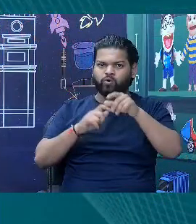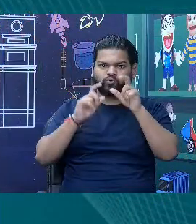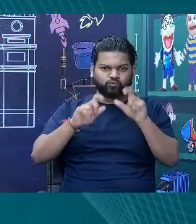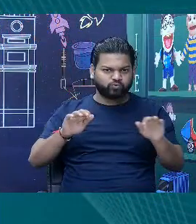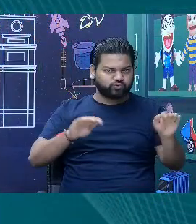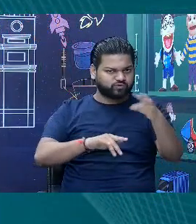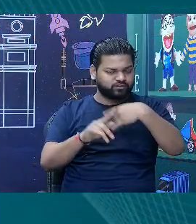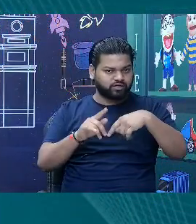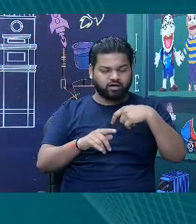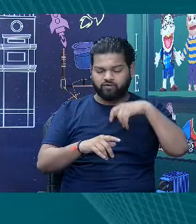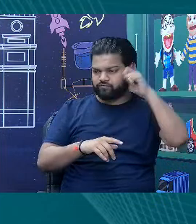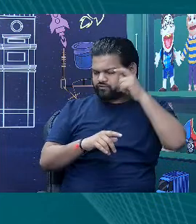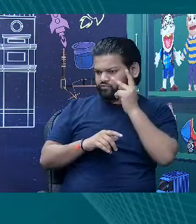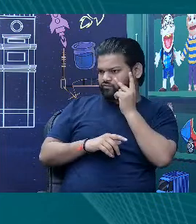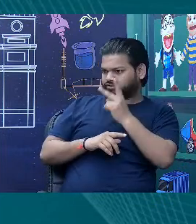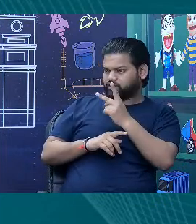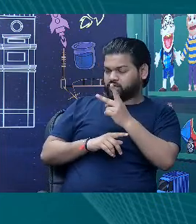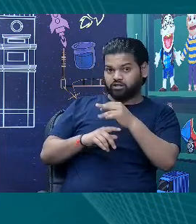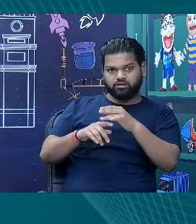many ways.